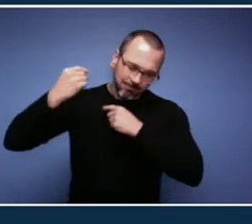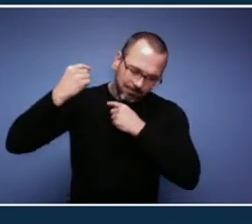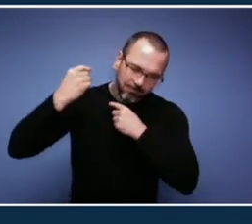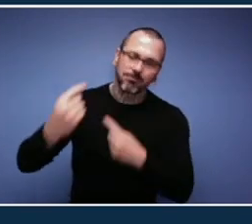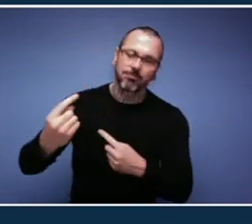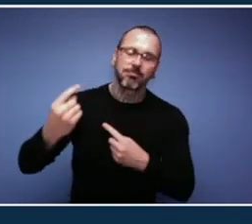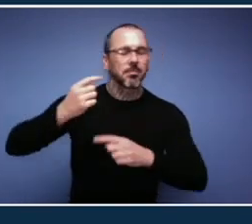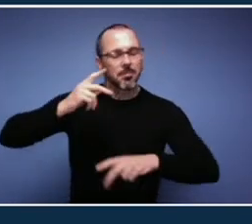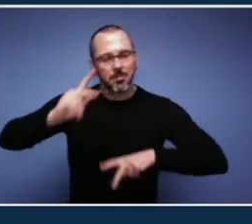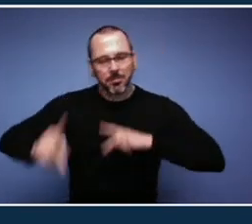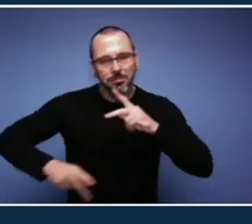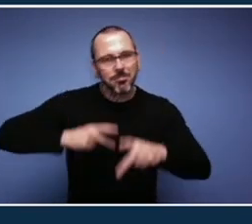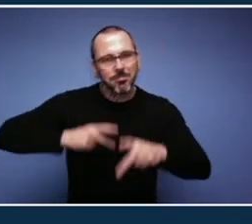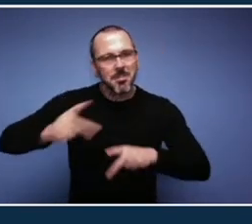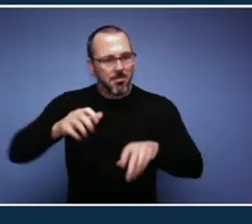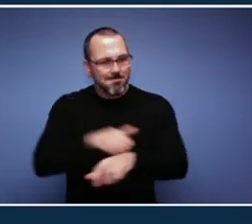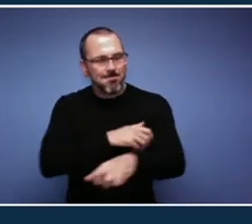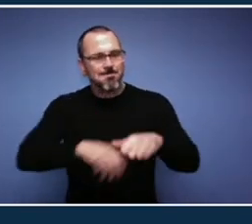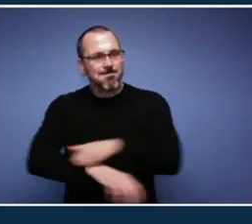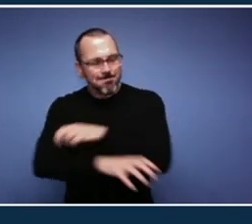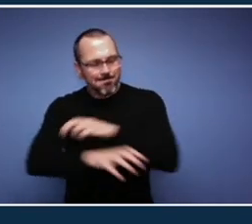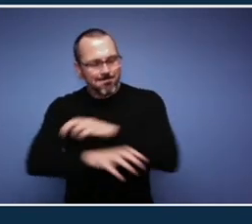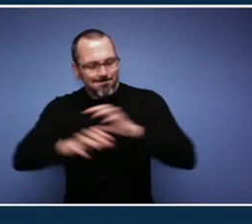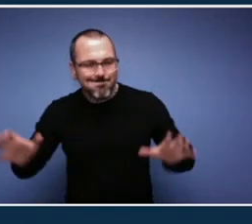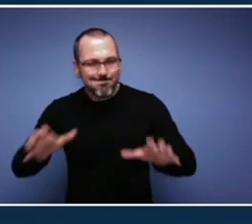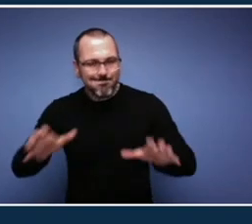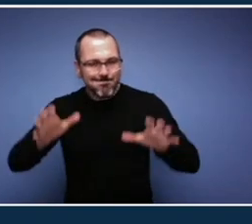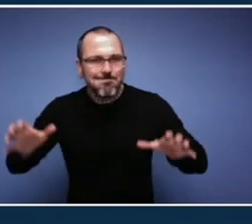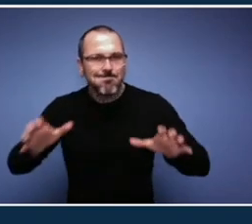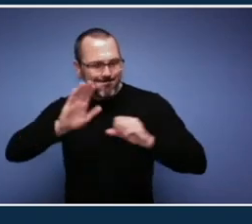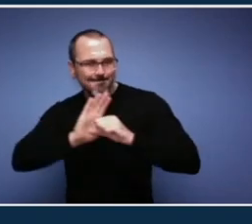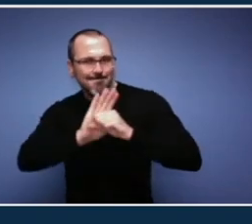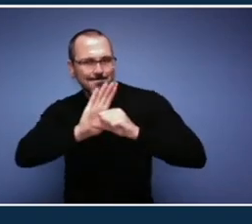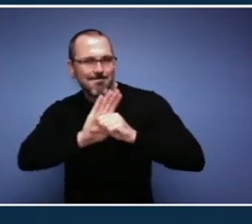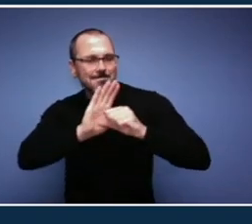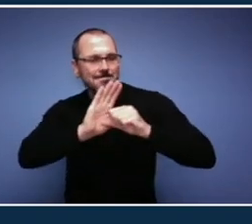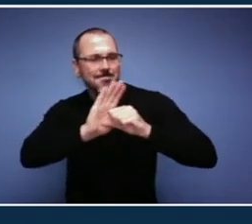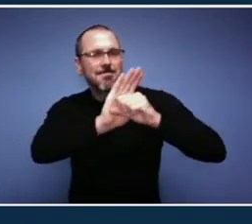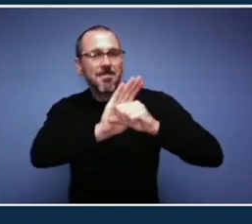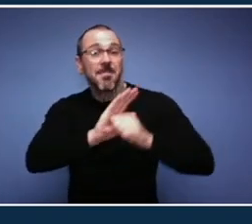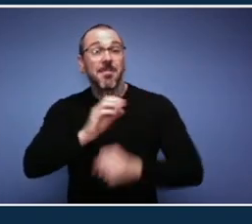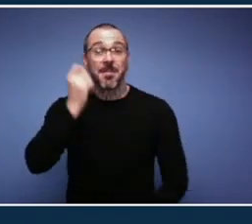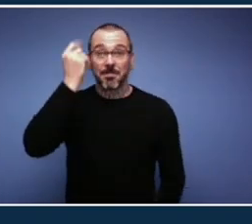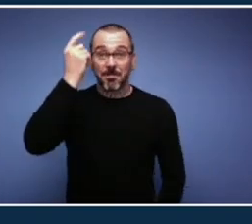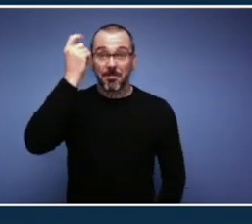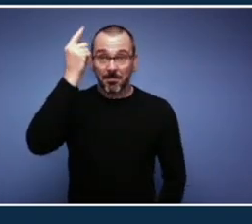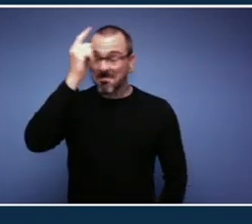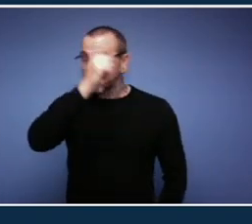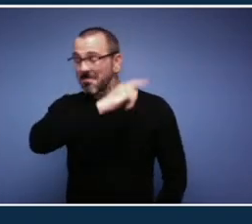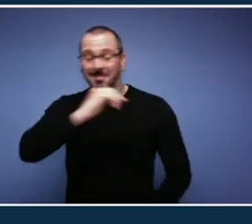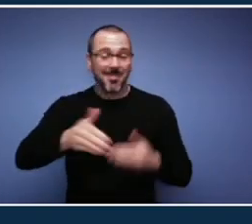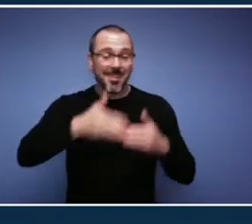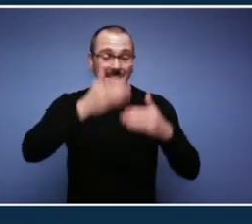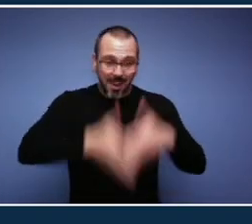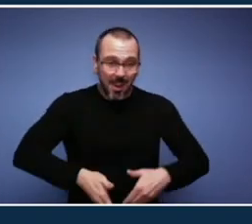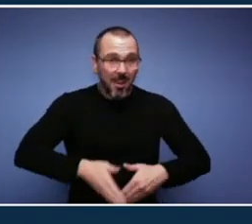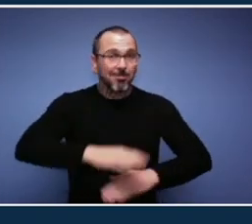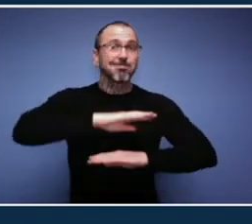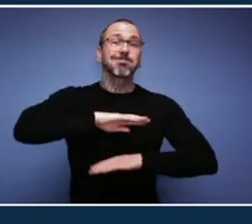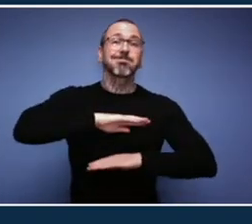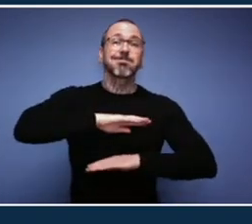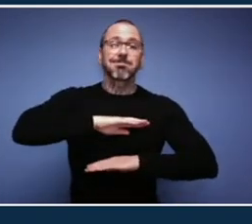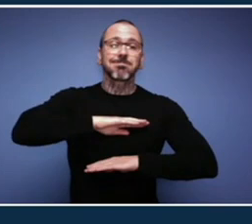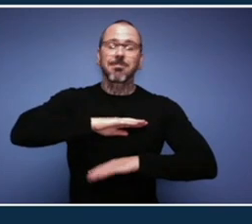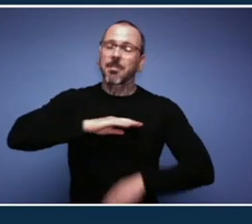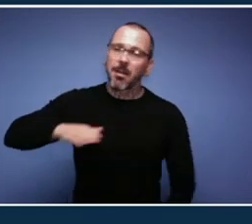many people to get us to this point, and we're not there yet. We're still on the road. So we're going